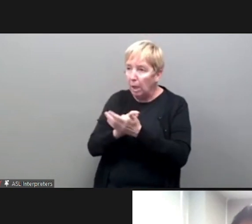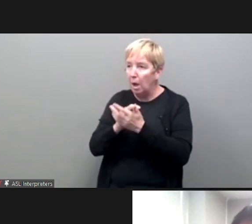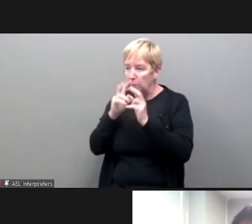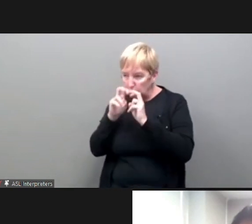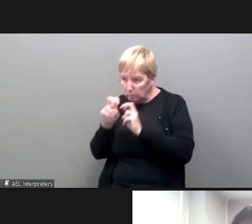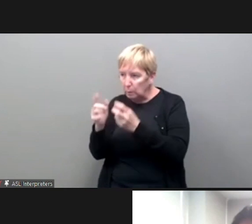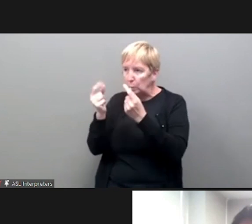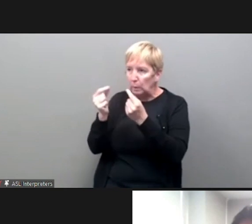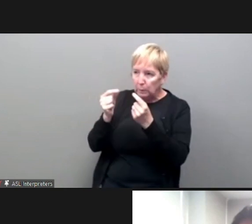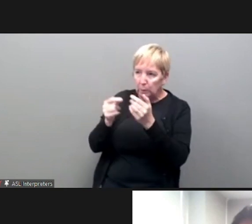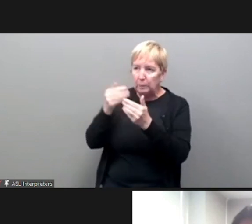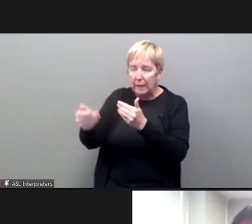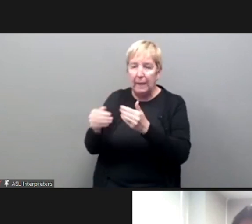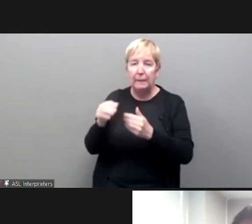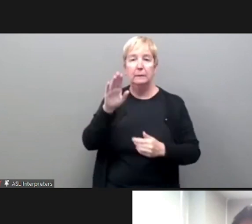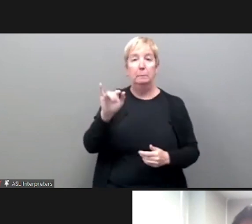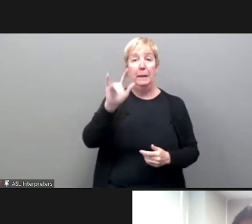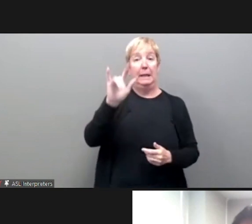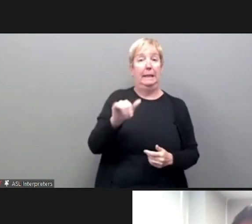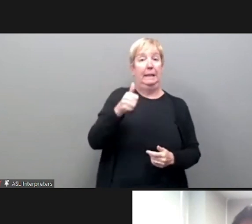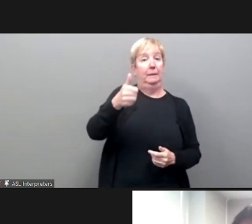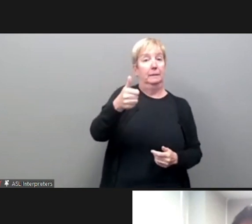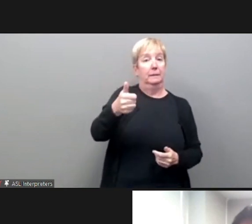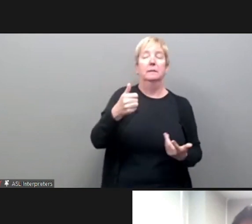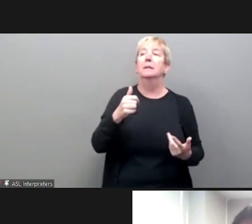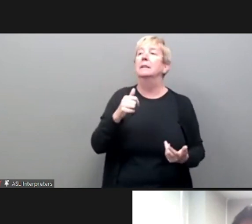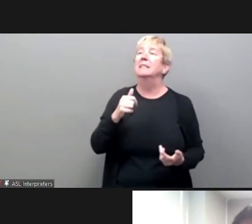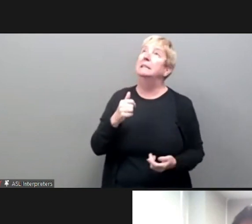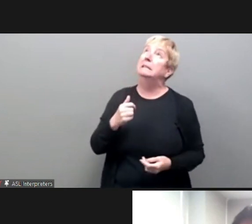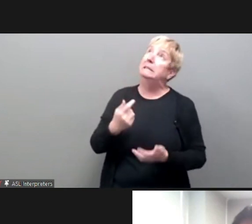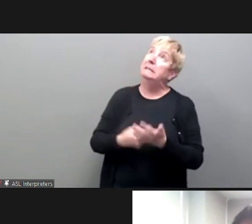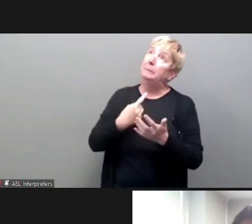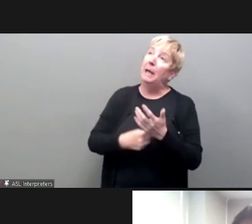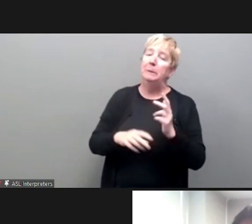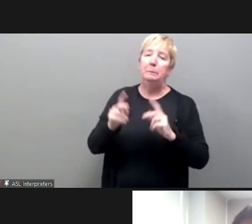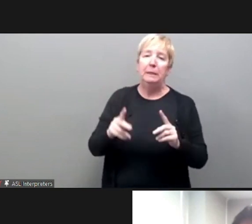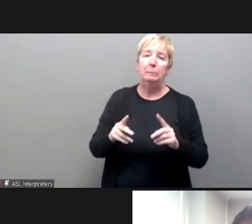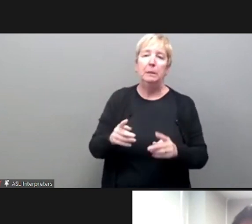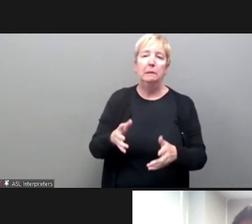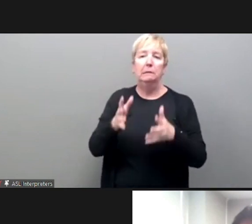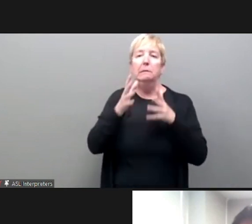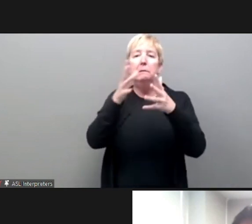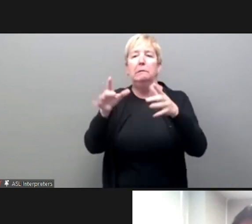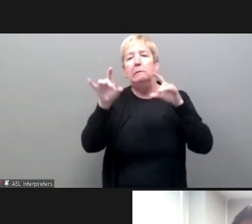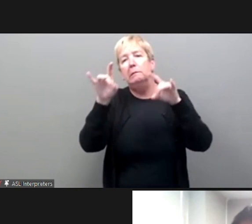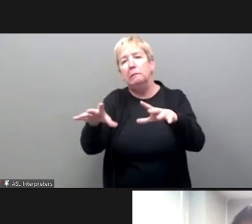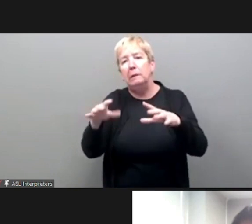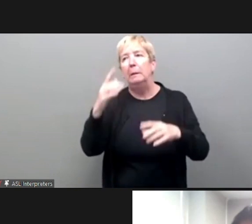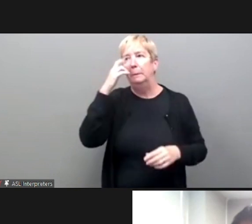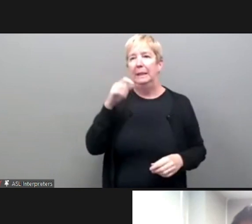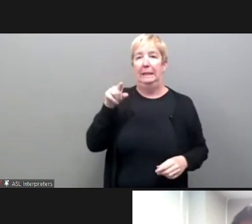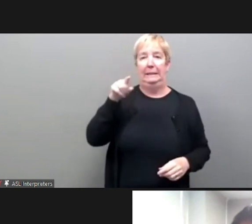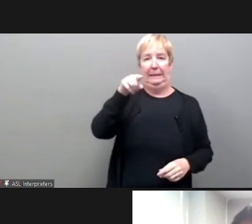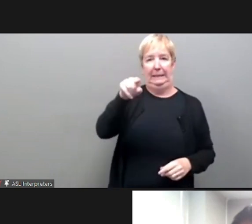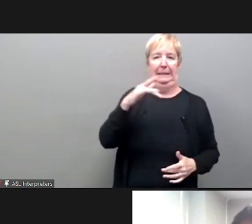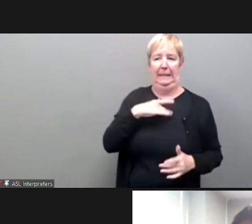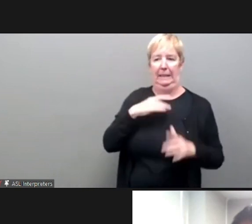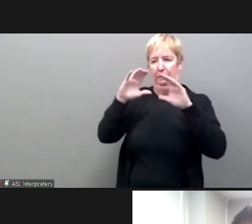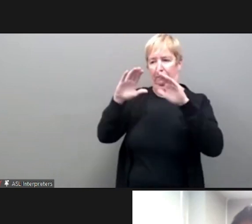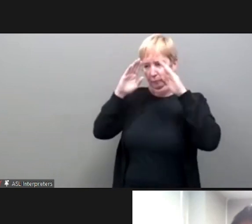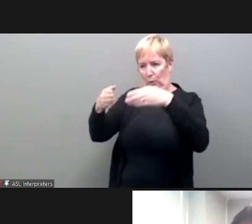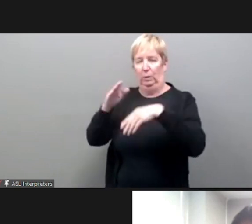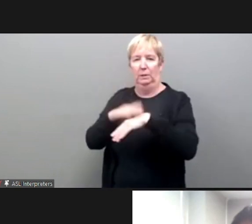next. Billy is not always everyone's favorite person because he handles the enforcement arm at the Department of Health